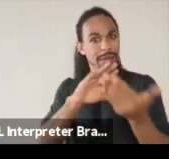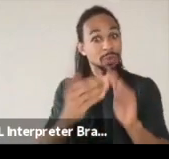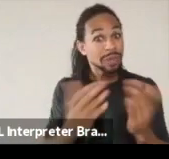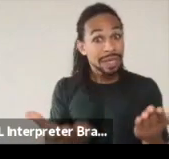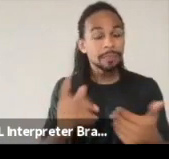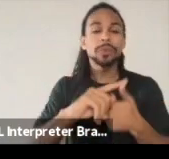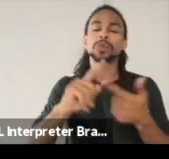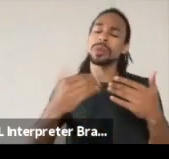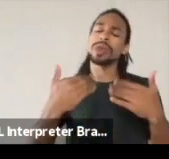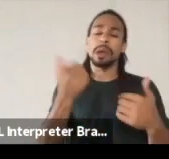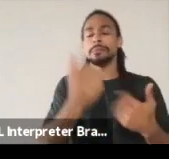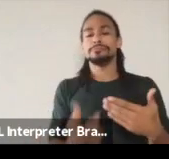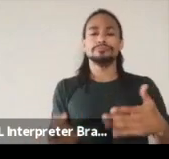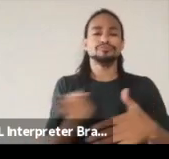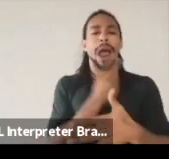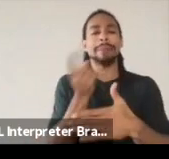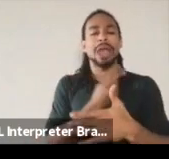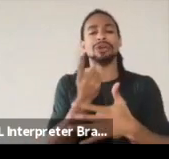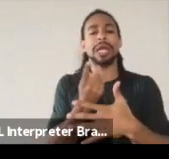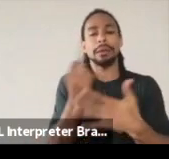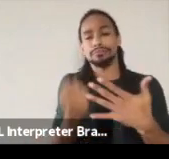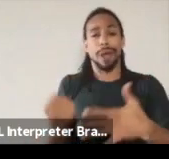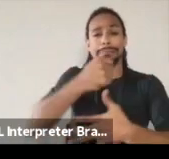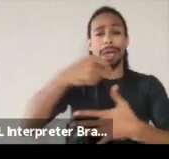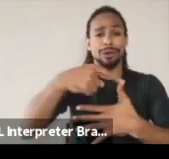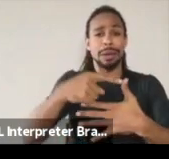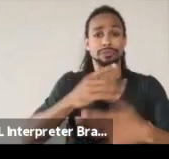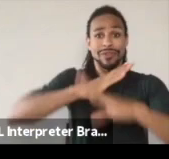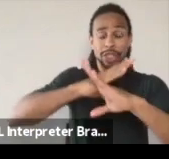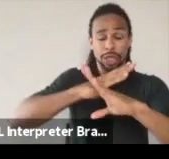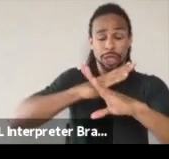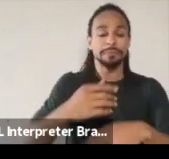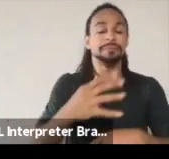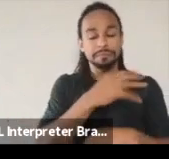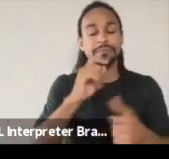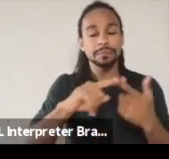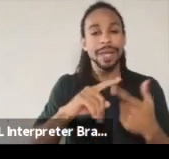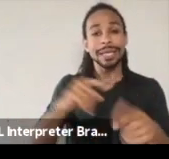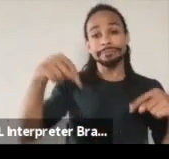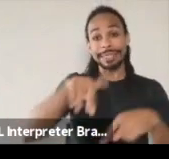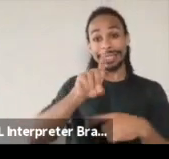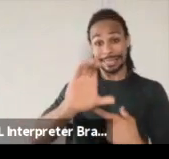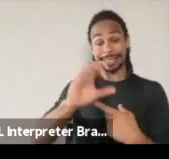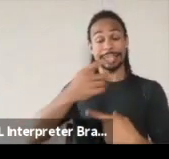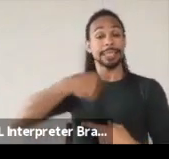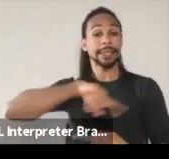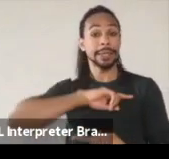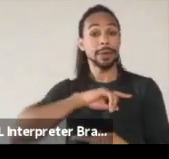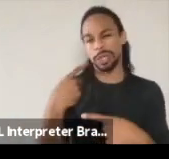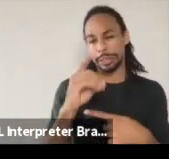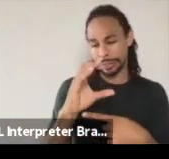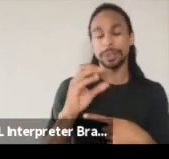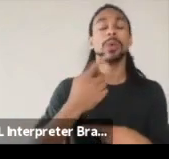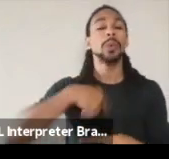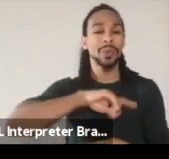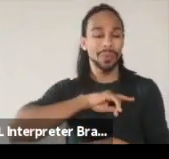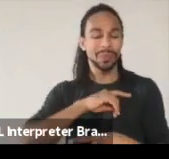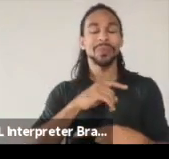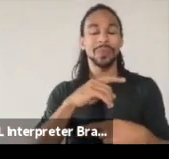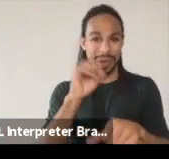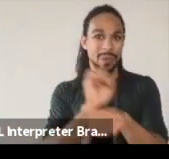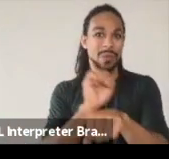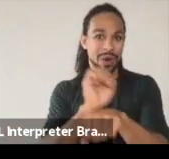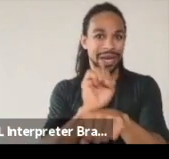the kind of the last thing I'll talk about is that in DC we are working to create a transformative